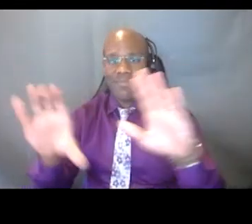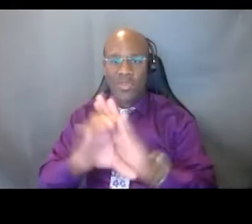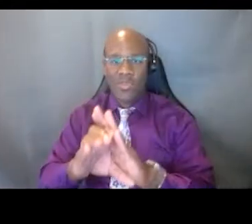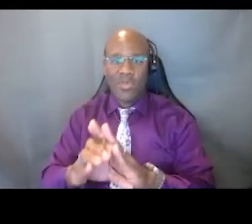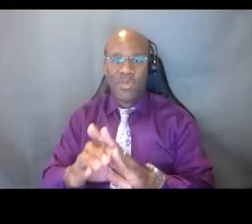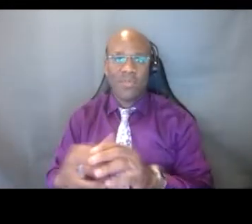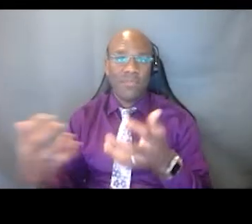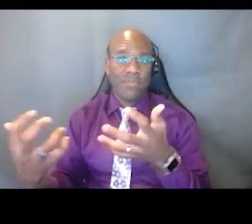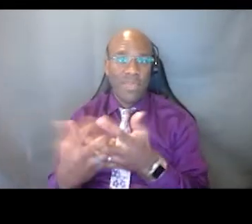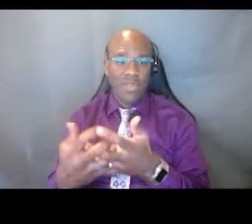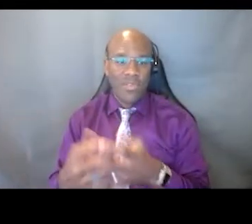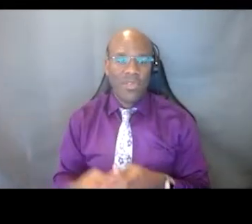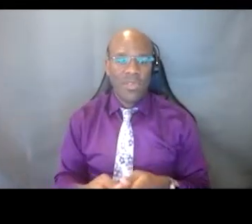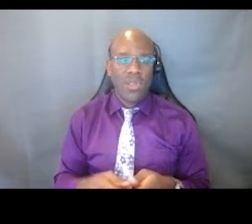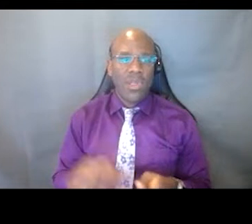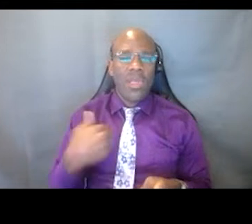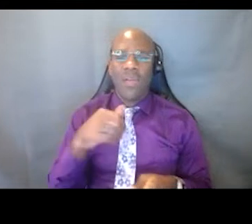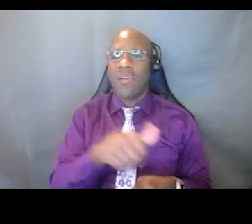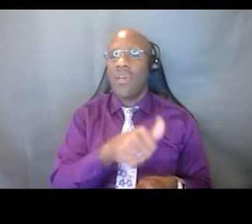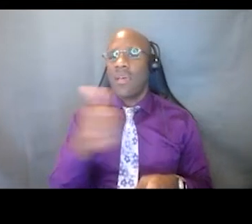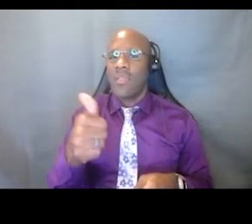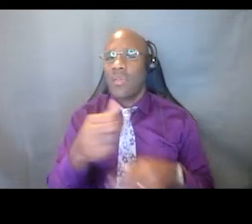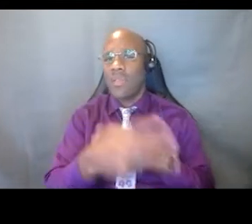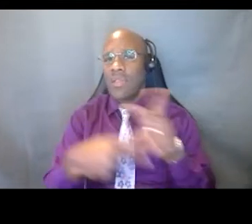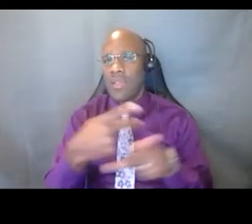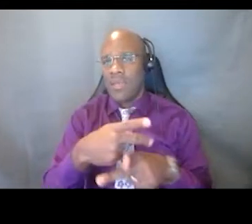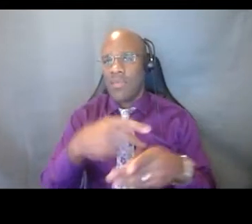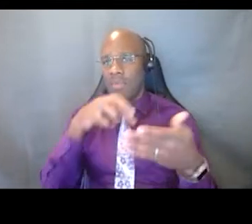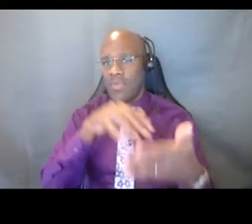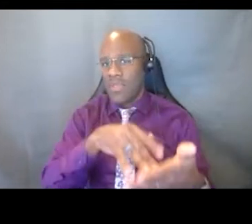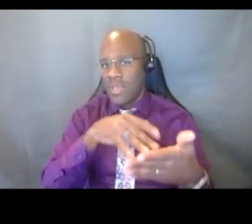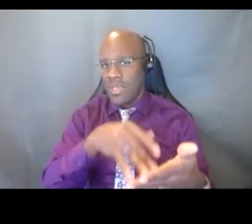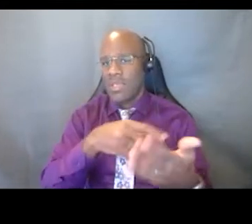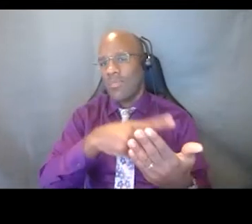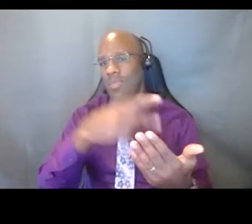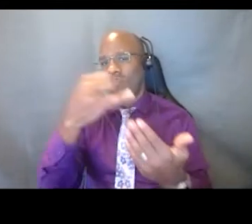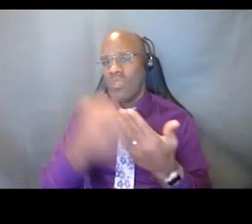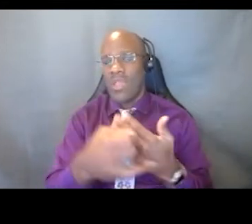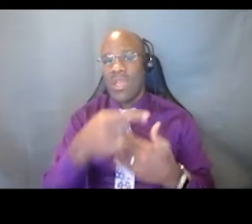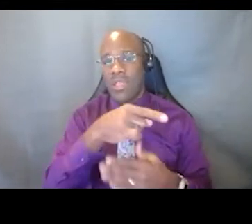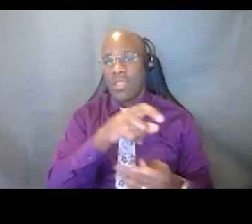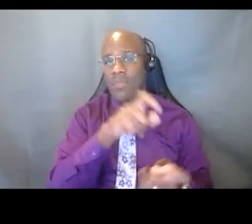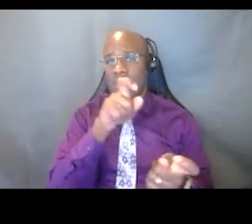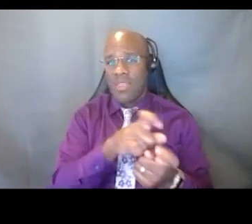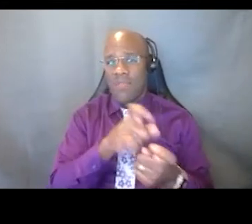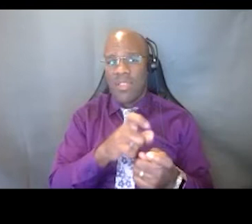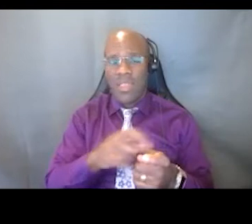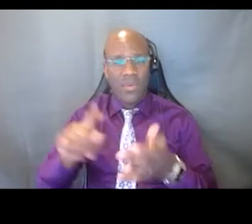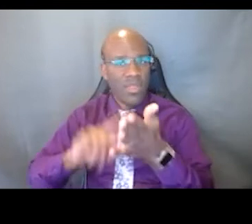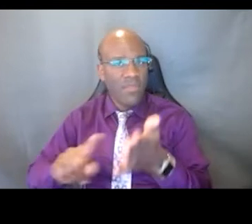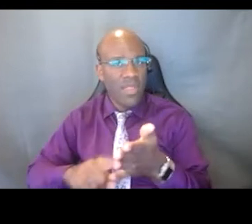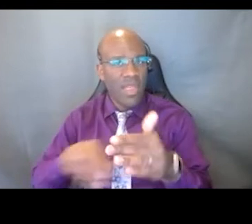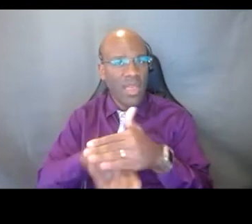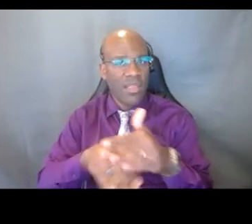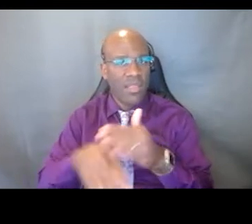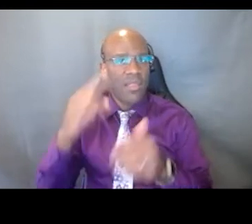project that took place at the mine. This specifically was investigating access to diagnosis of services